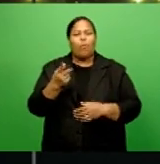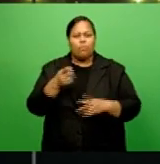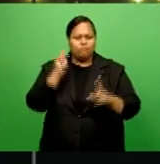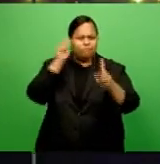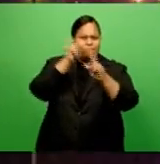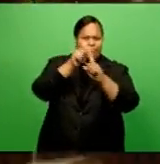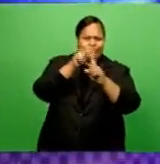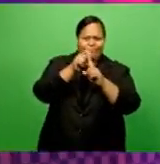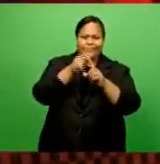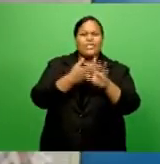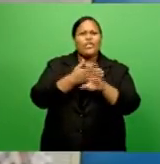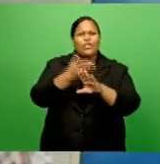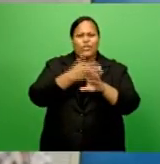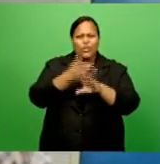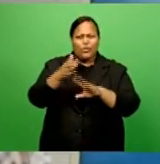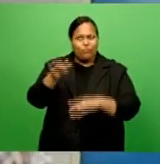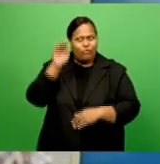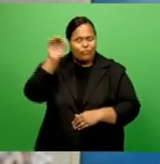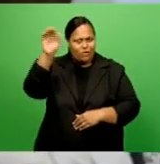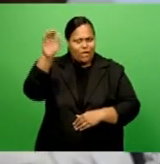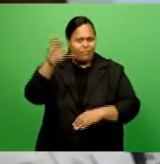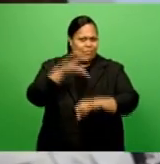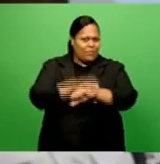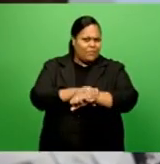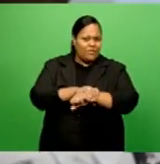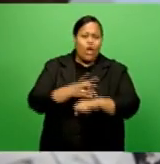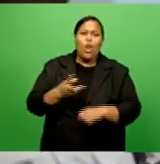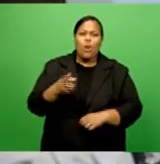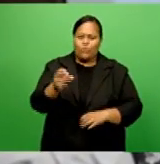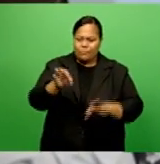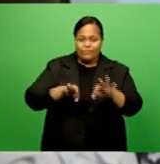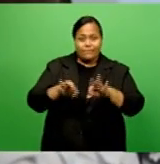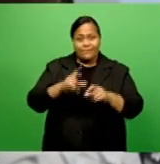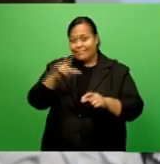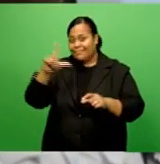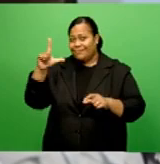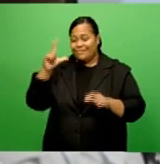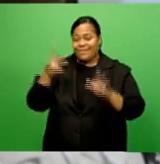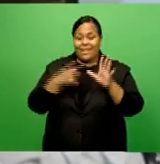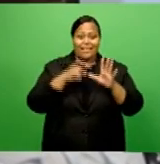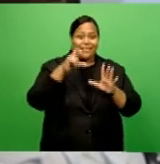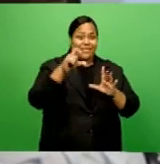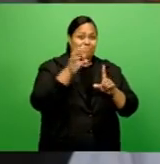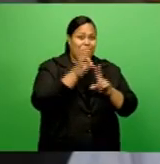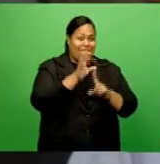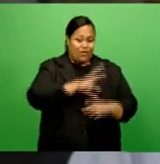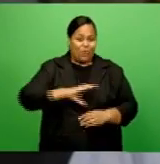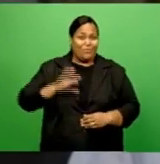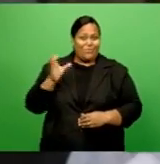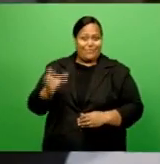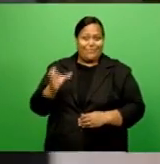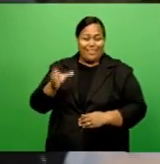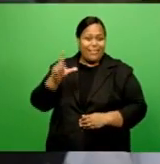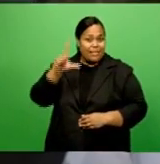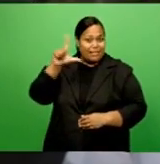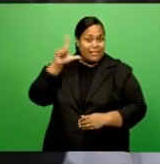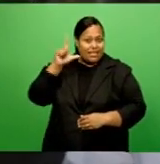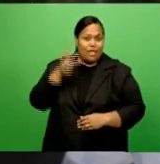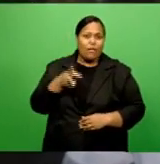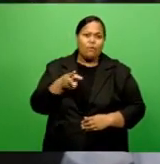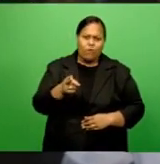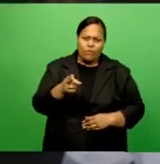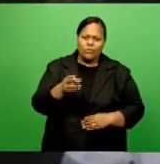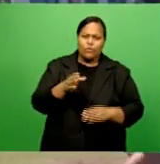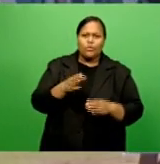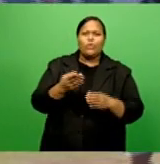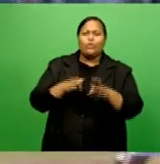force. Launching the plan yesterday, Acting Police Commissioner ACP Rusiate Tundravu said by enhancing their capacity